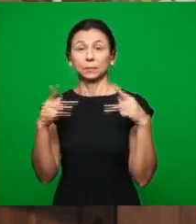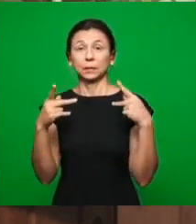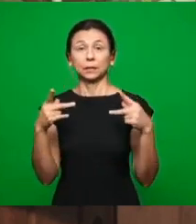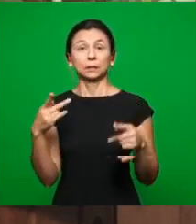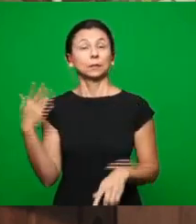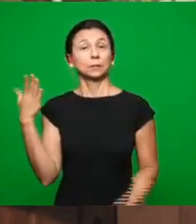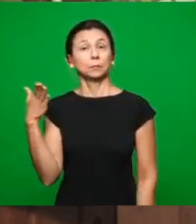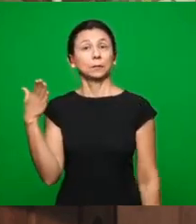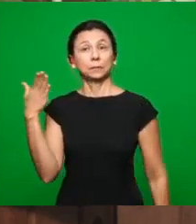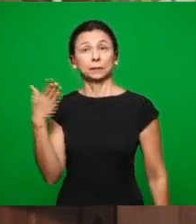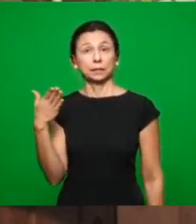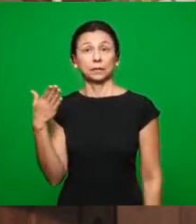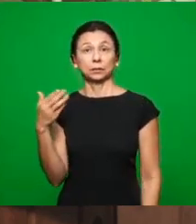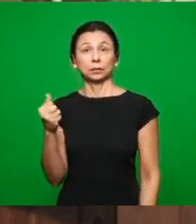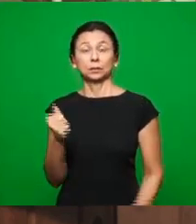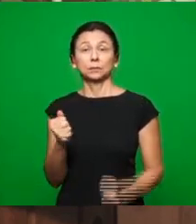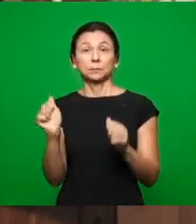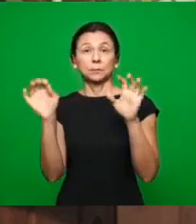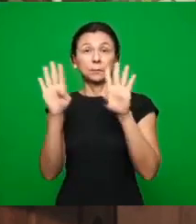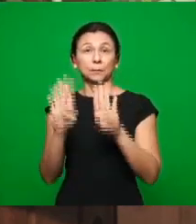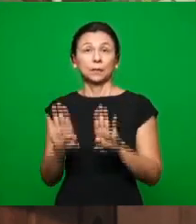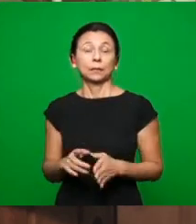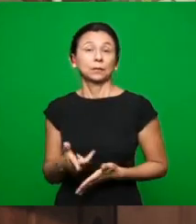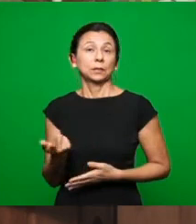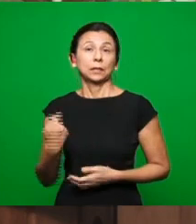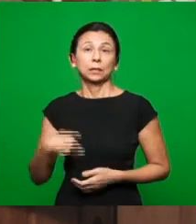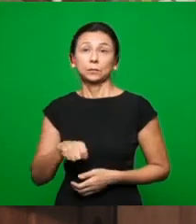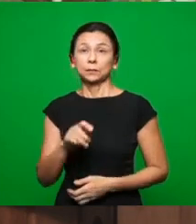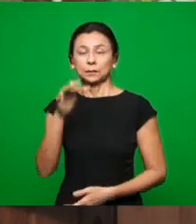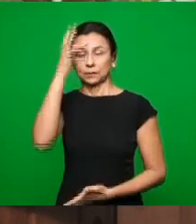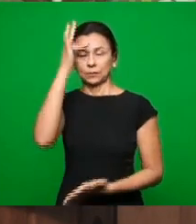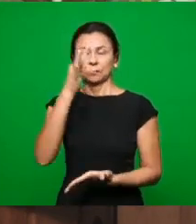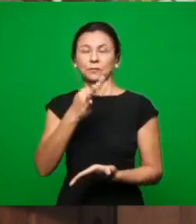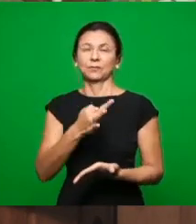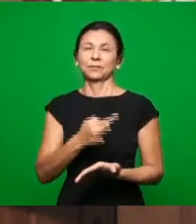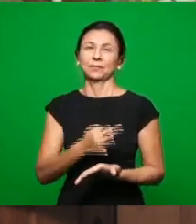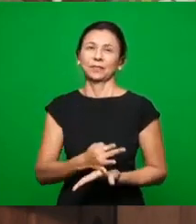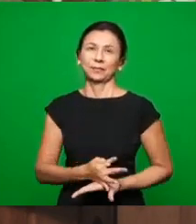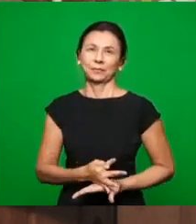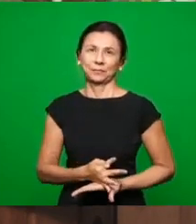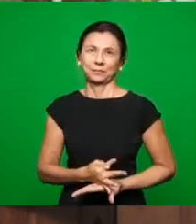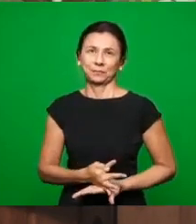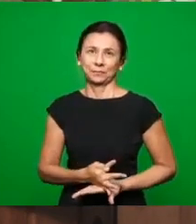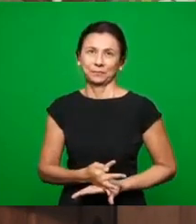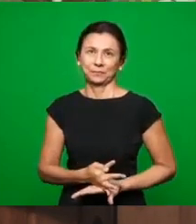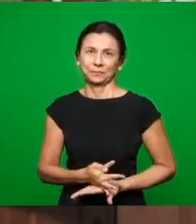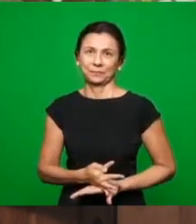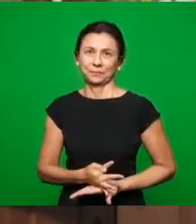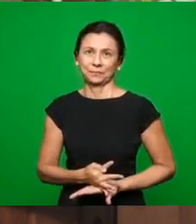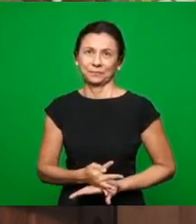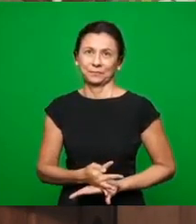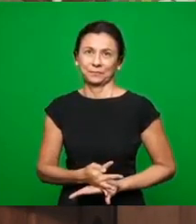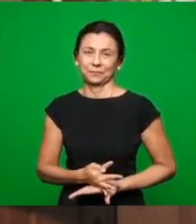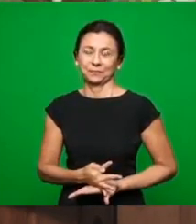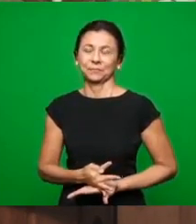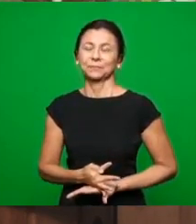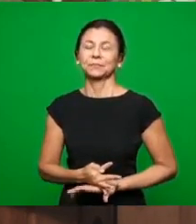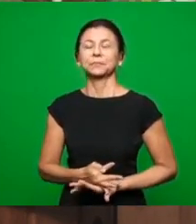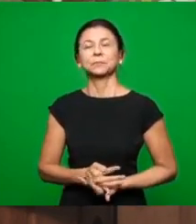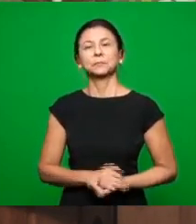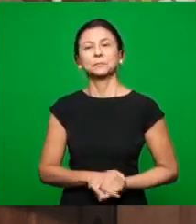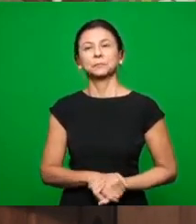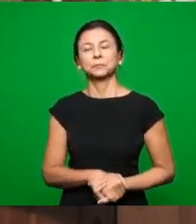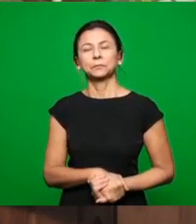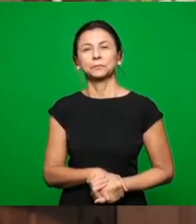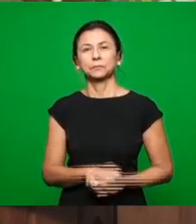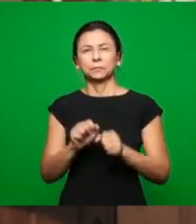for faith to preach. So to preach the message that was in the head of Balaam, there was no need of faith. So here it shows